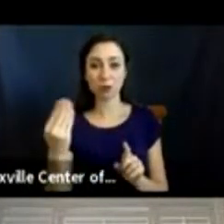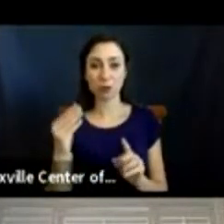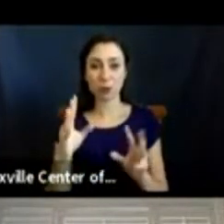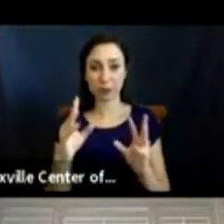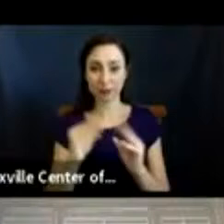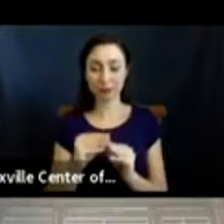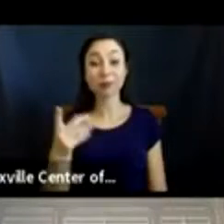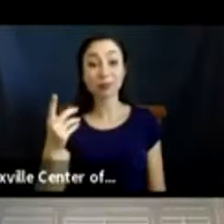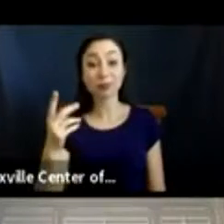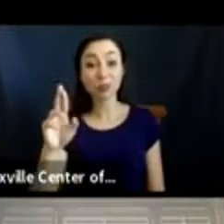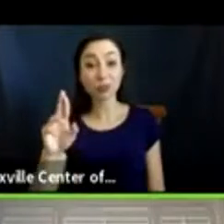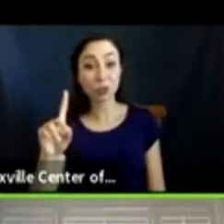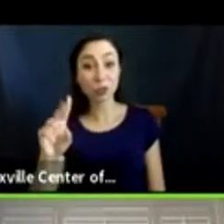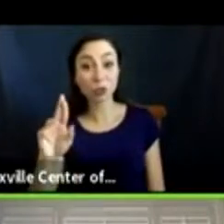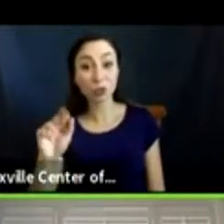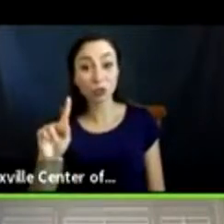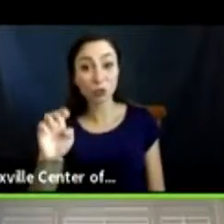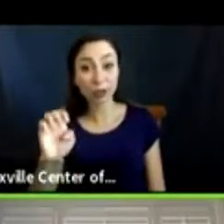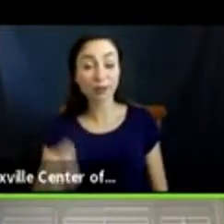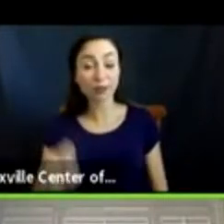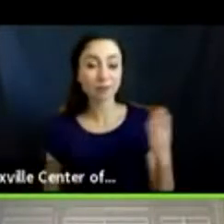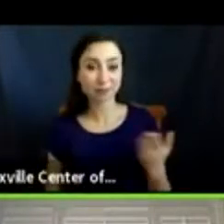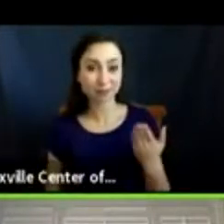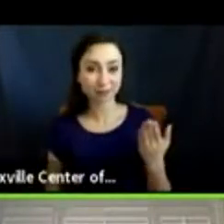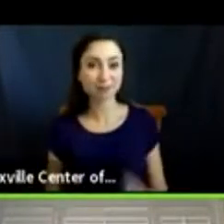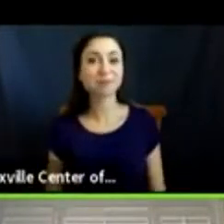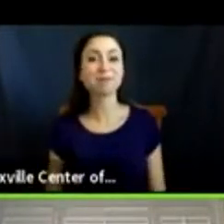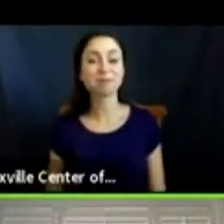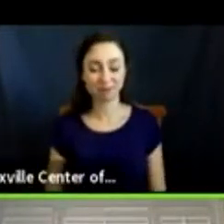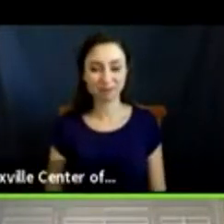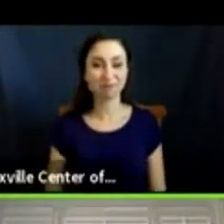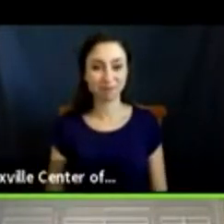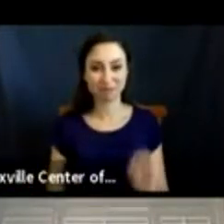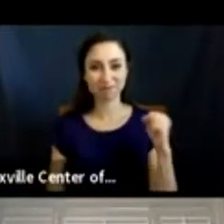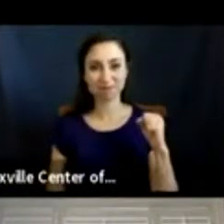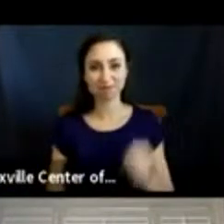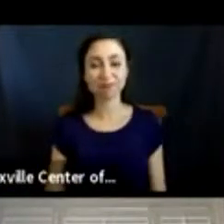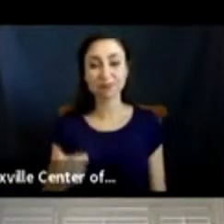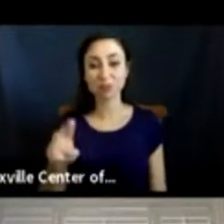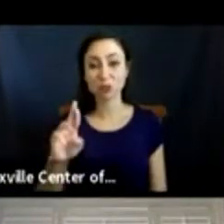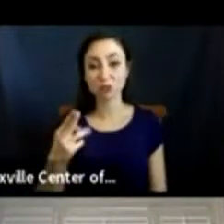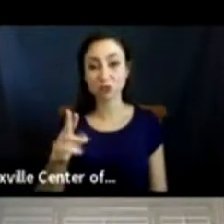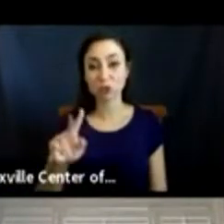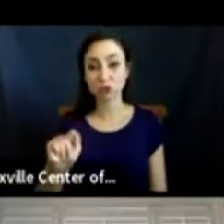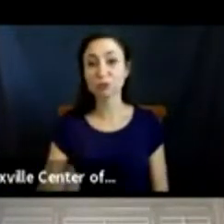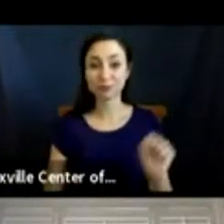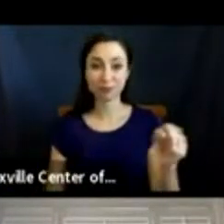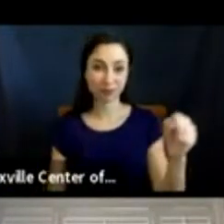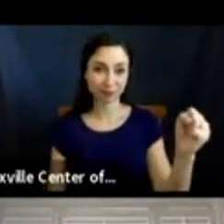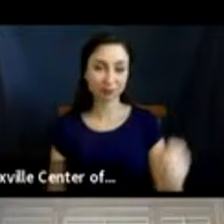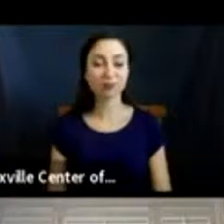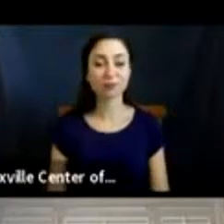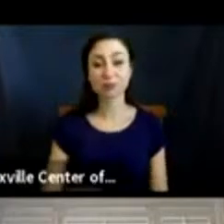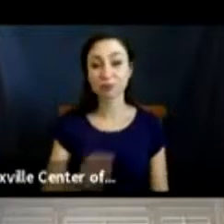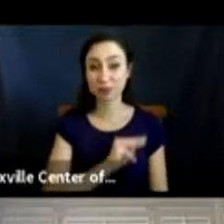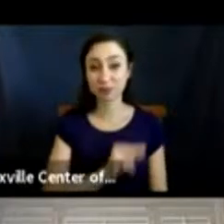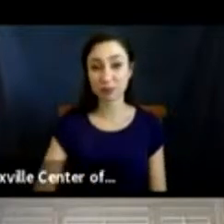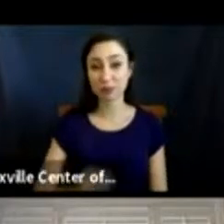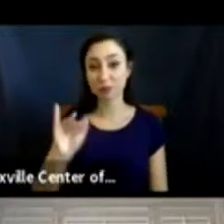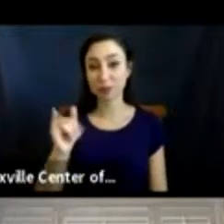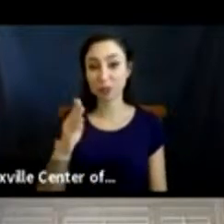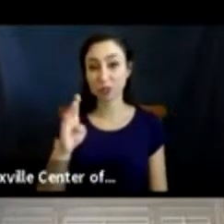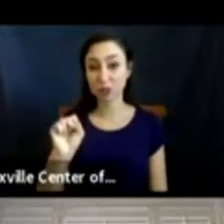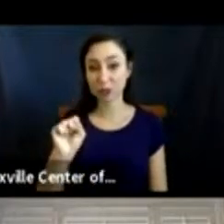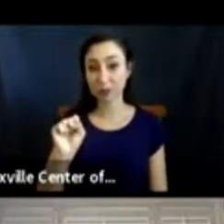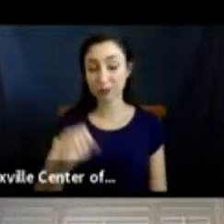Dr. Drake. Yes. Dr. Hurt. Yes. Mayor Jacobs.